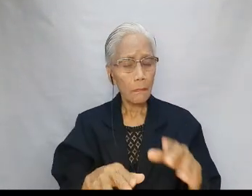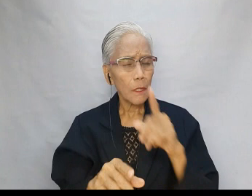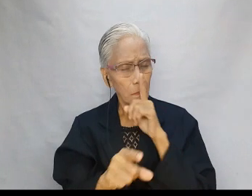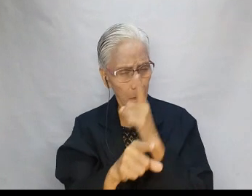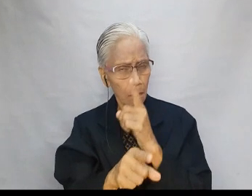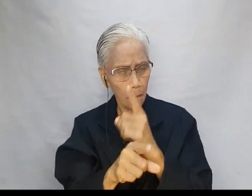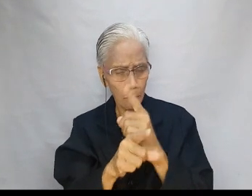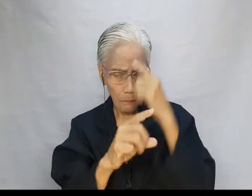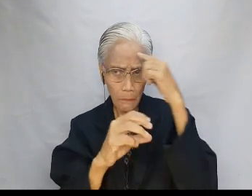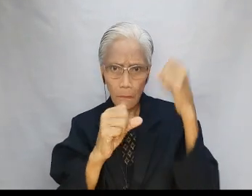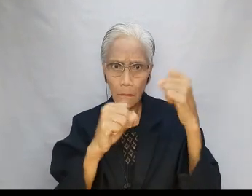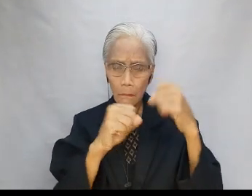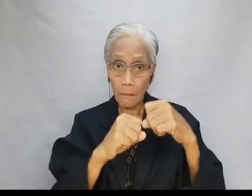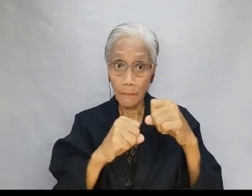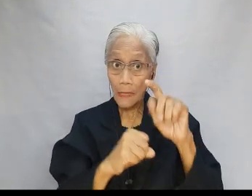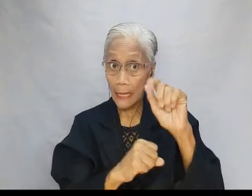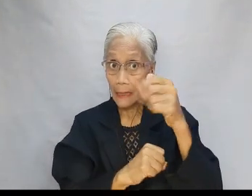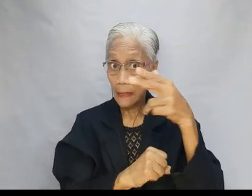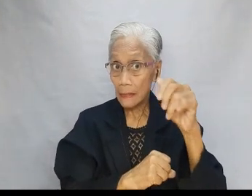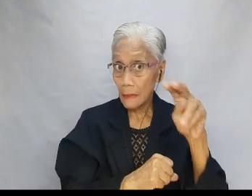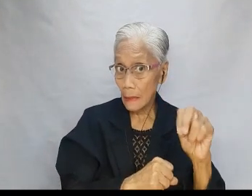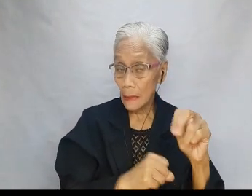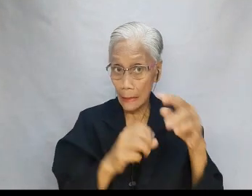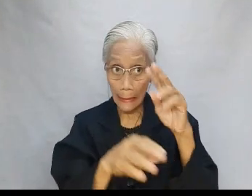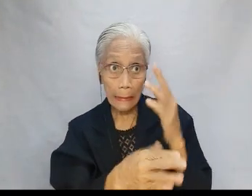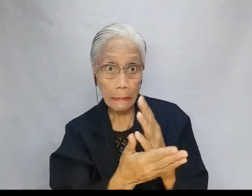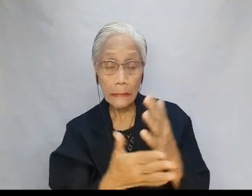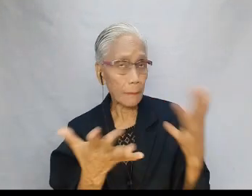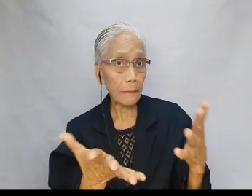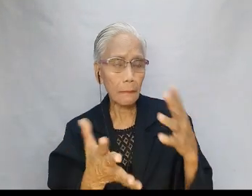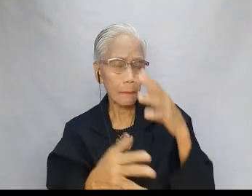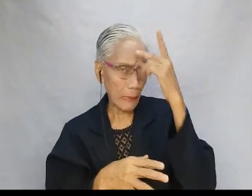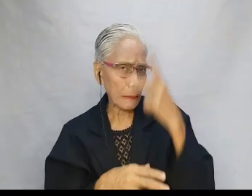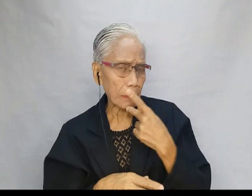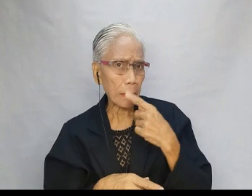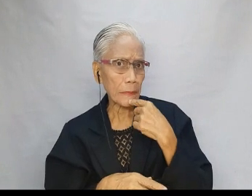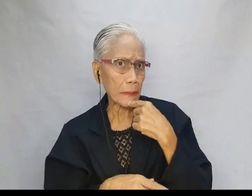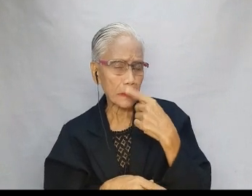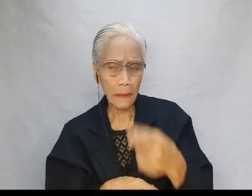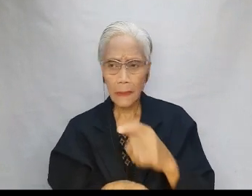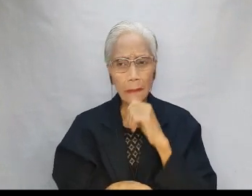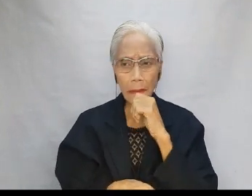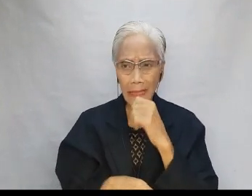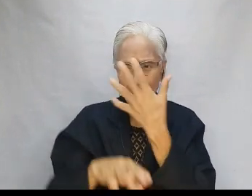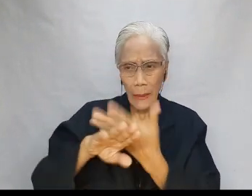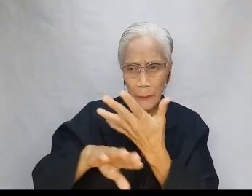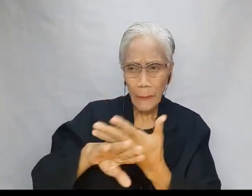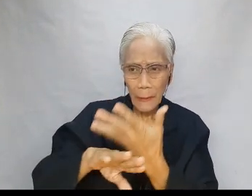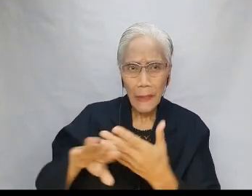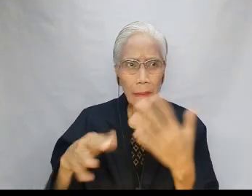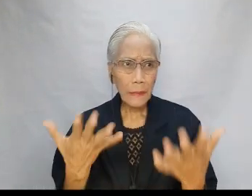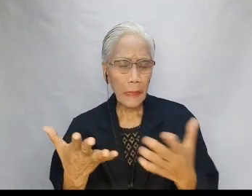totally agree. Tahan na is often said by a parent to a crying child, right? It is not a plea for